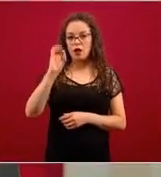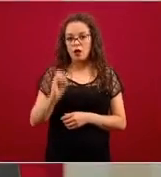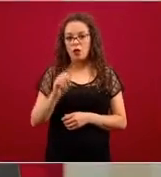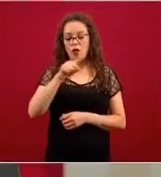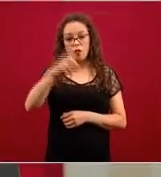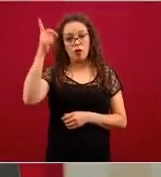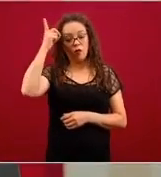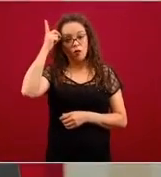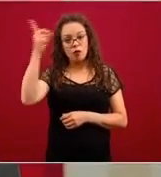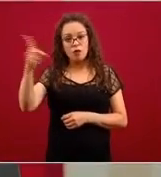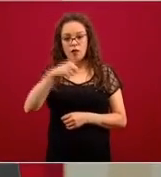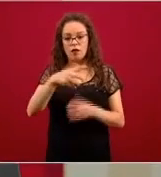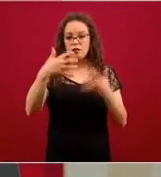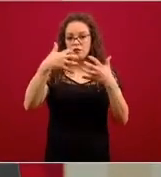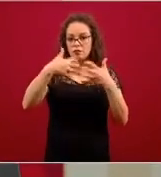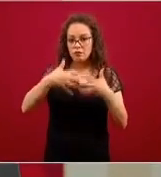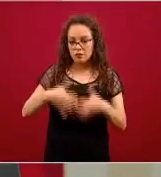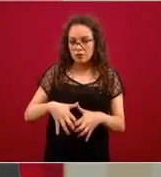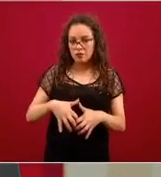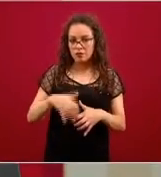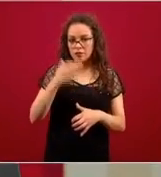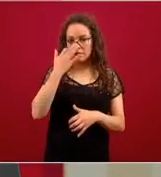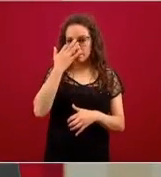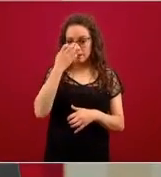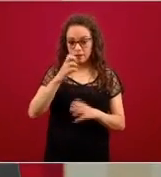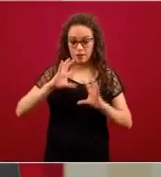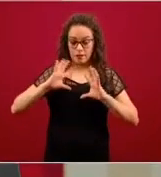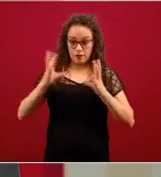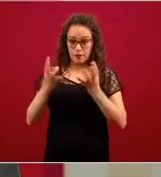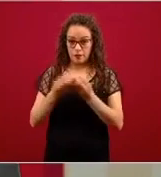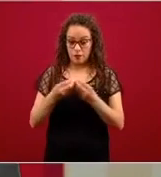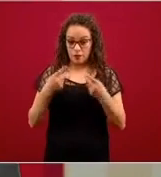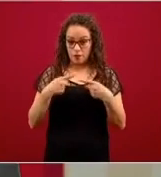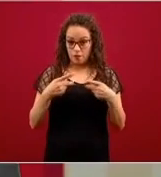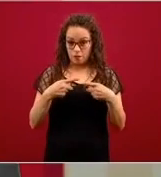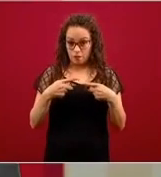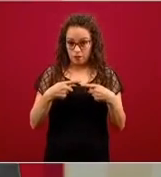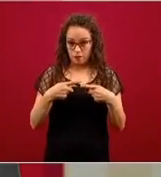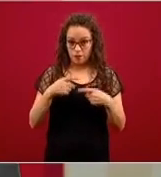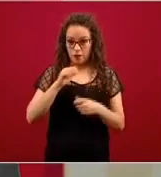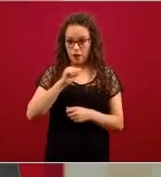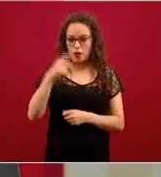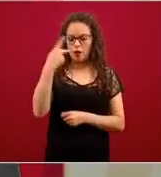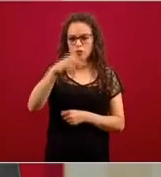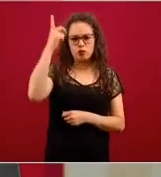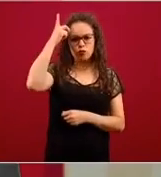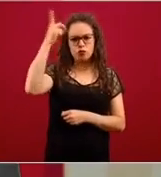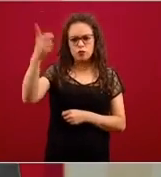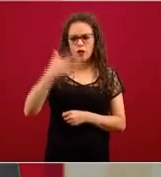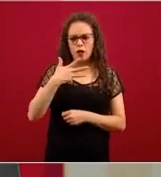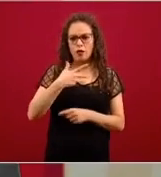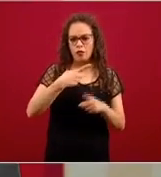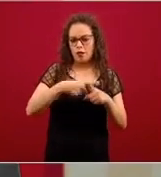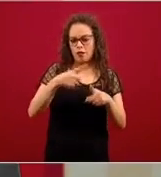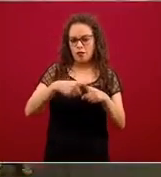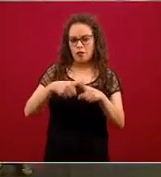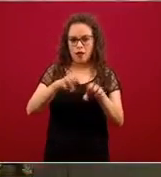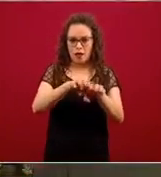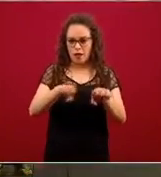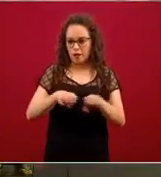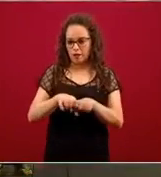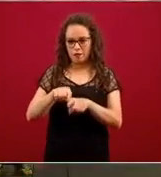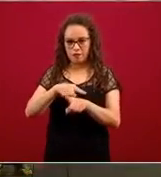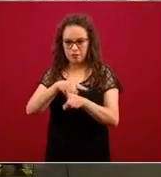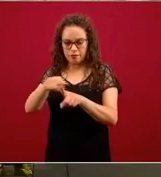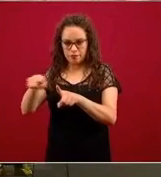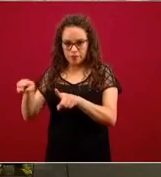general managers or the owners, the shareholders, all of these people, all of them, the shareholder meetings, for